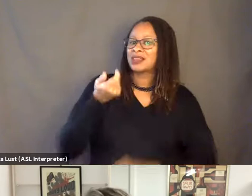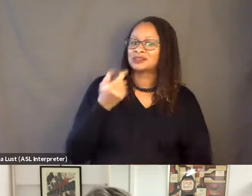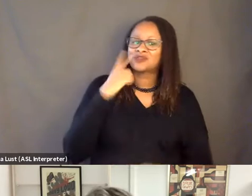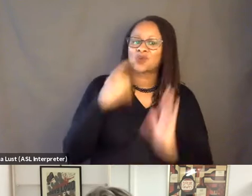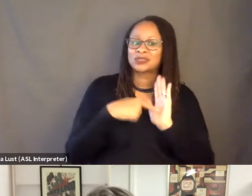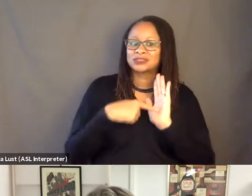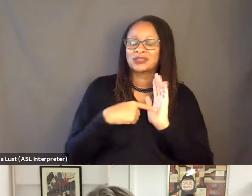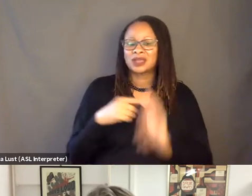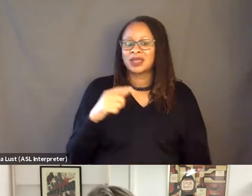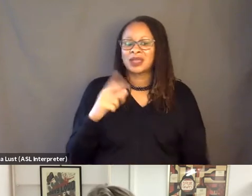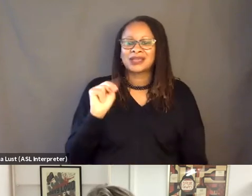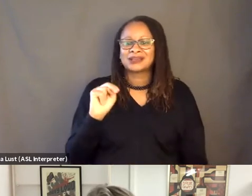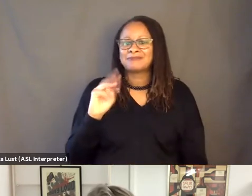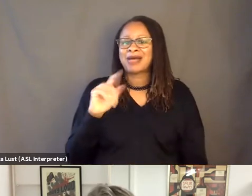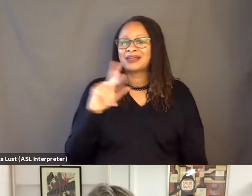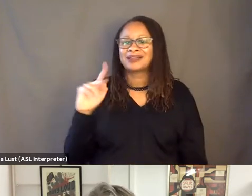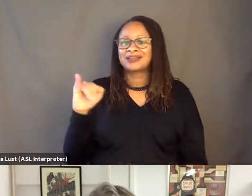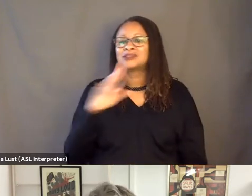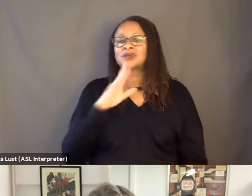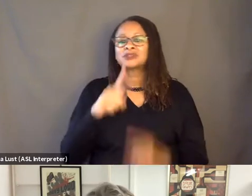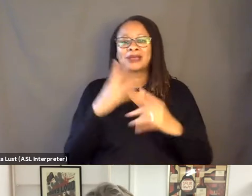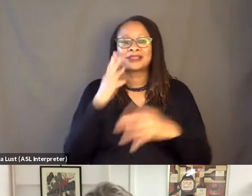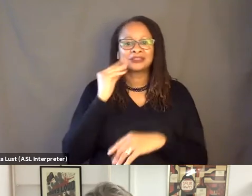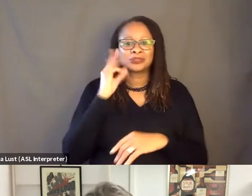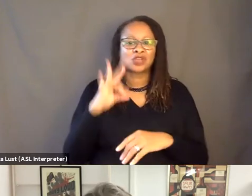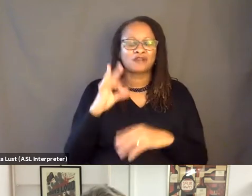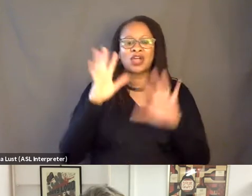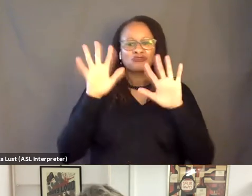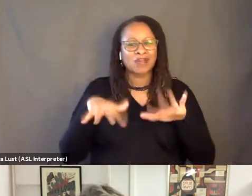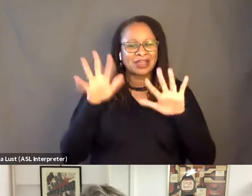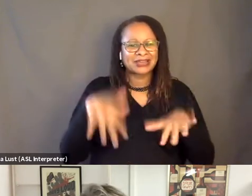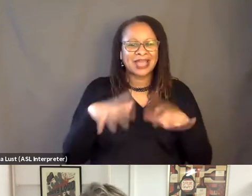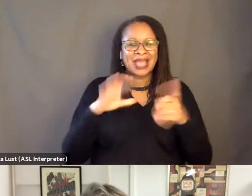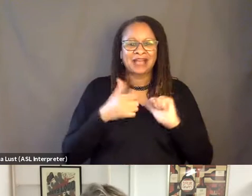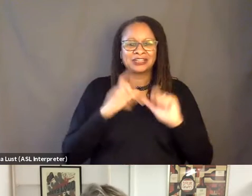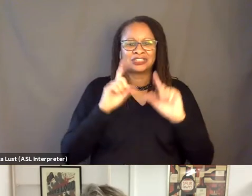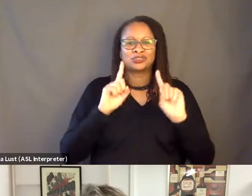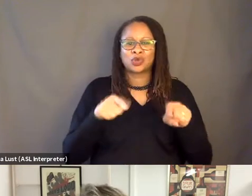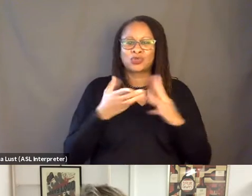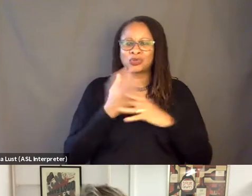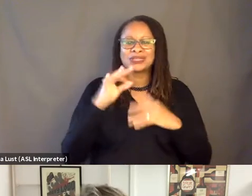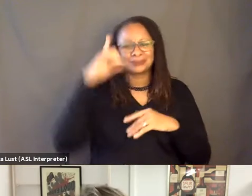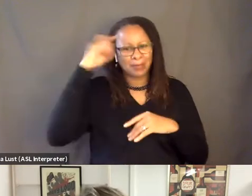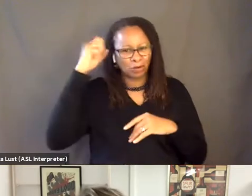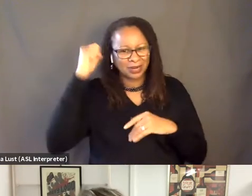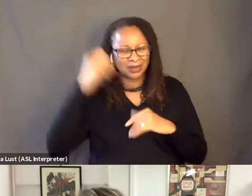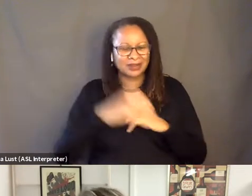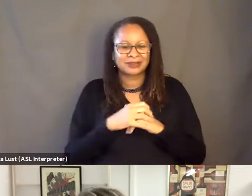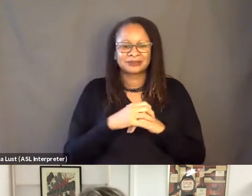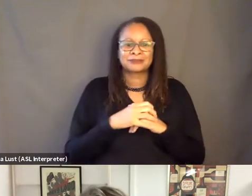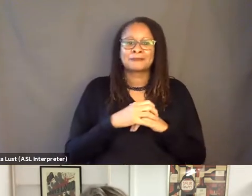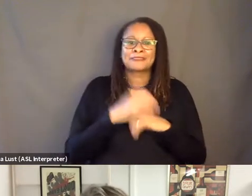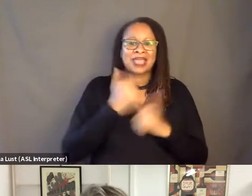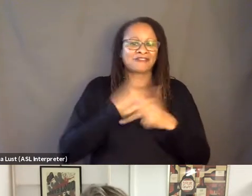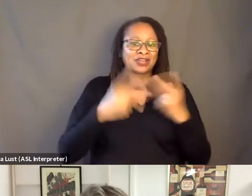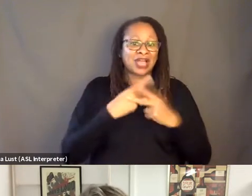example, Naoki talks about the experience of rain and of how he needs to go through his memory, every kind of